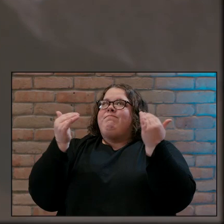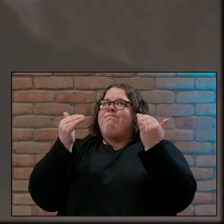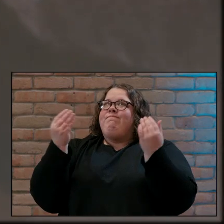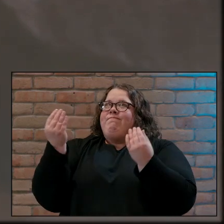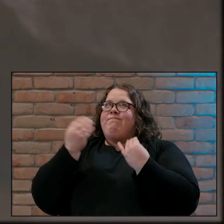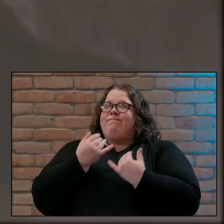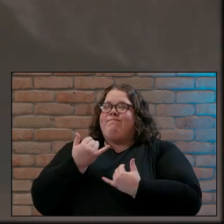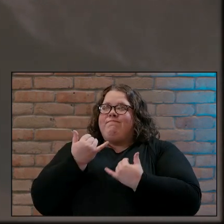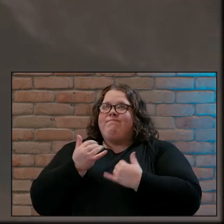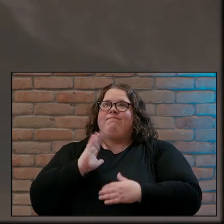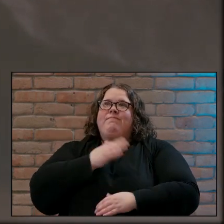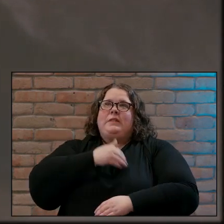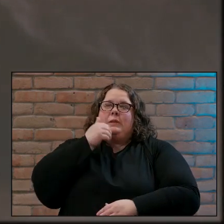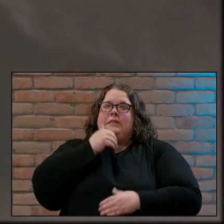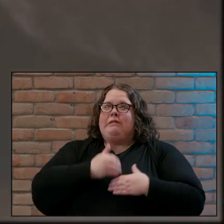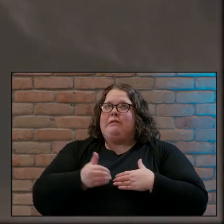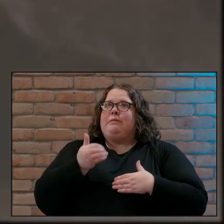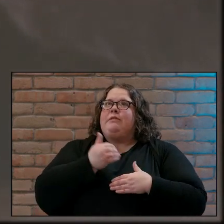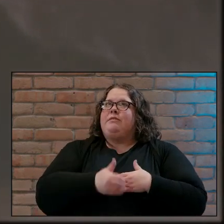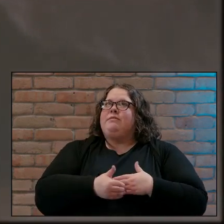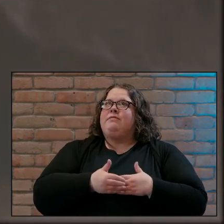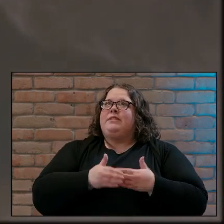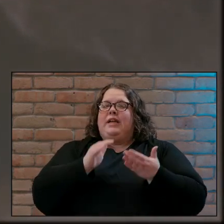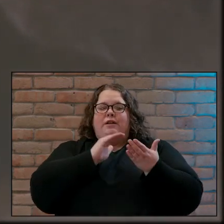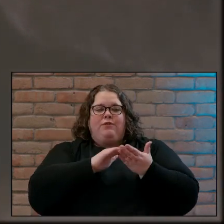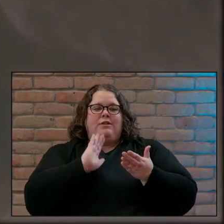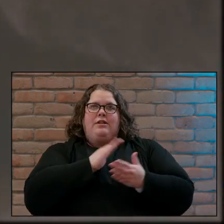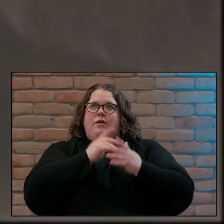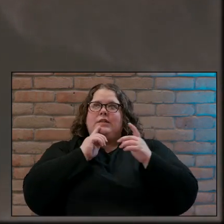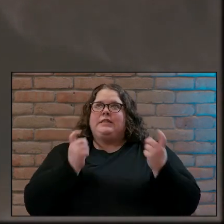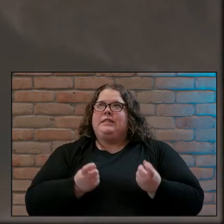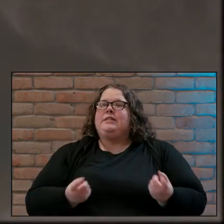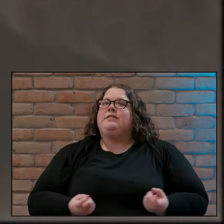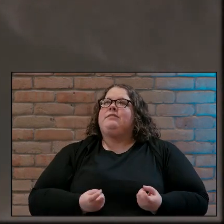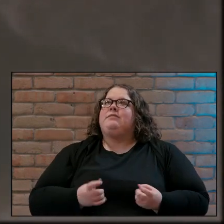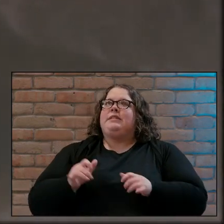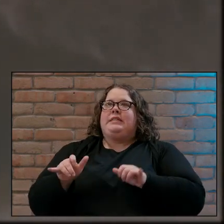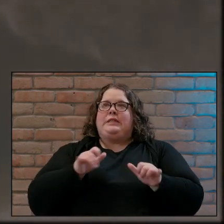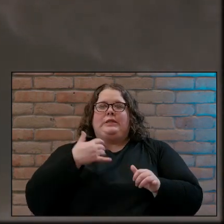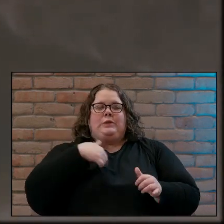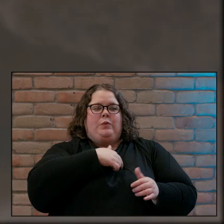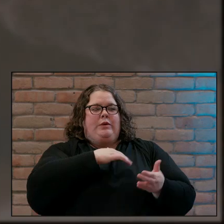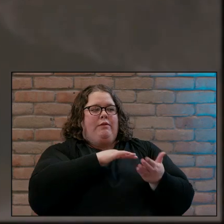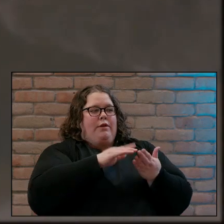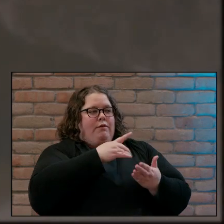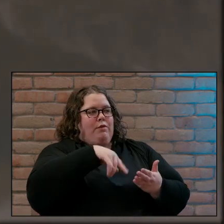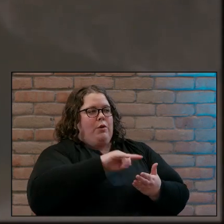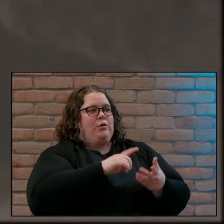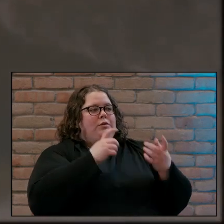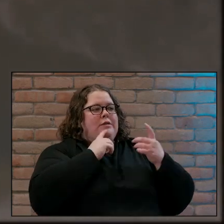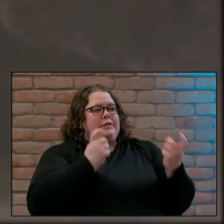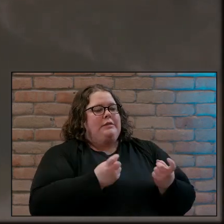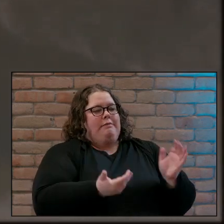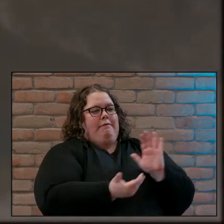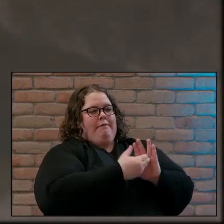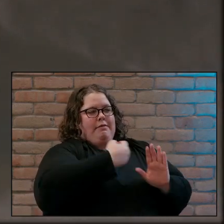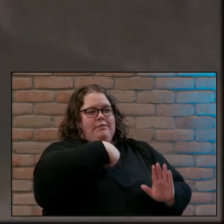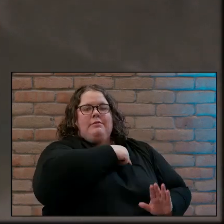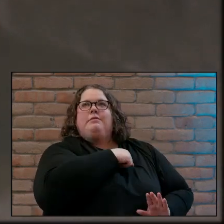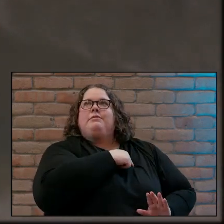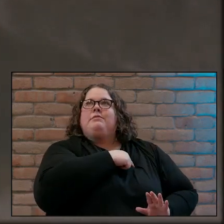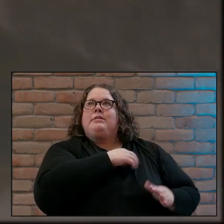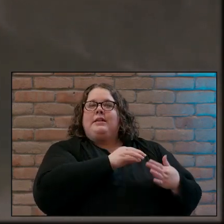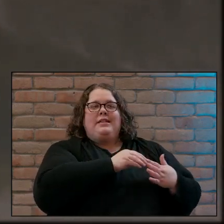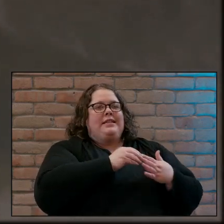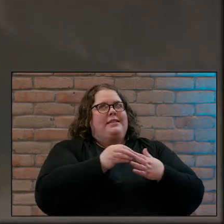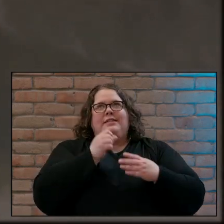Give us this day our daily bread, and forgive us our trespasses, as we forgive those who trespass against us.